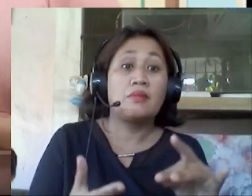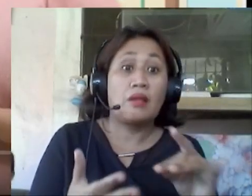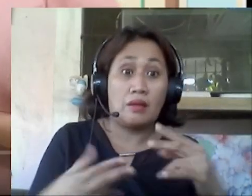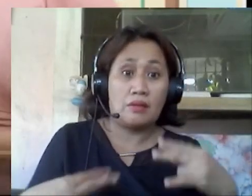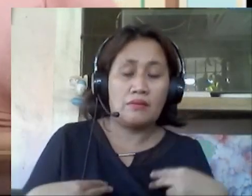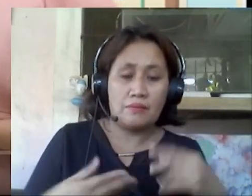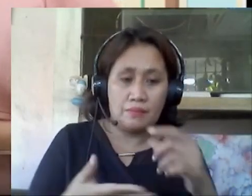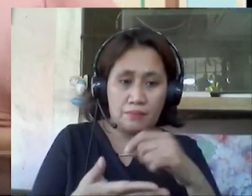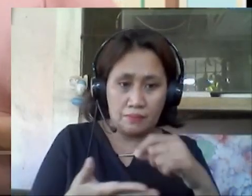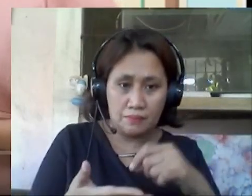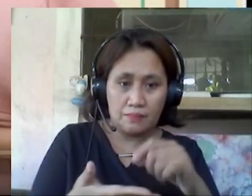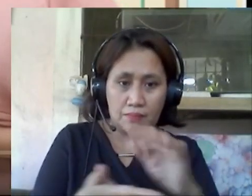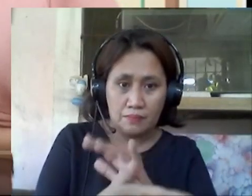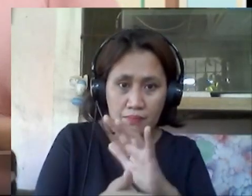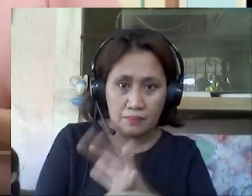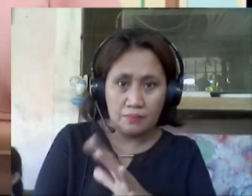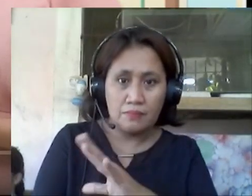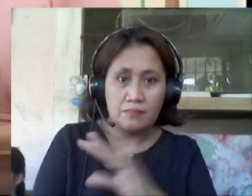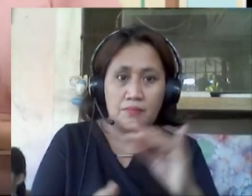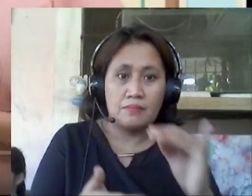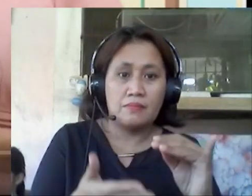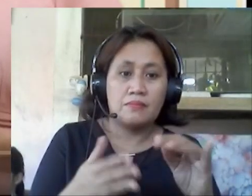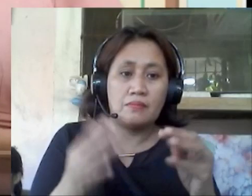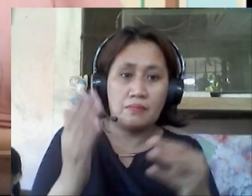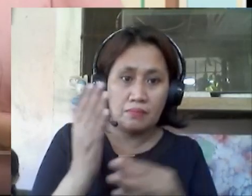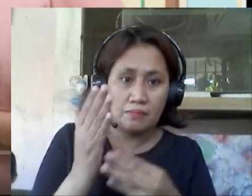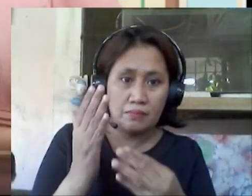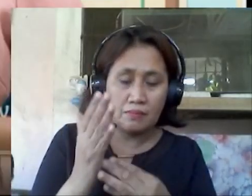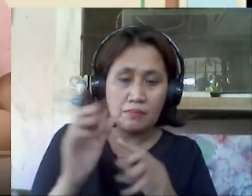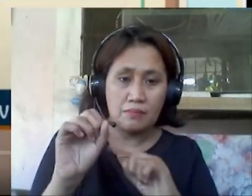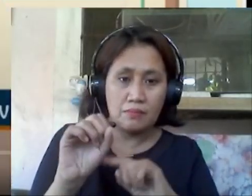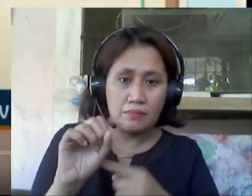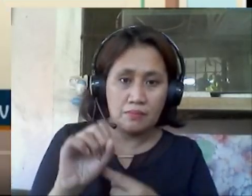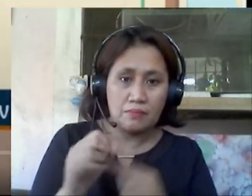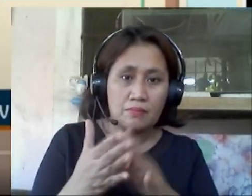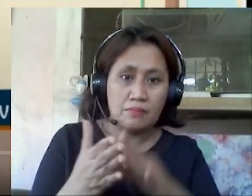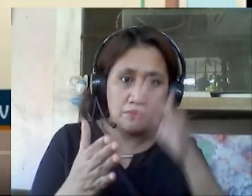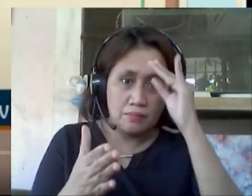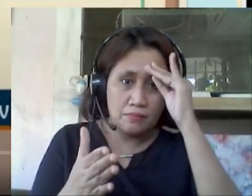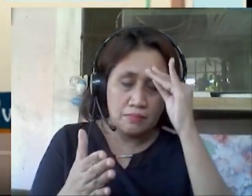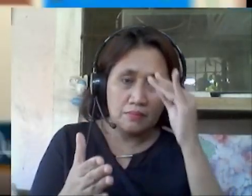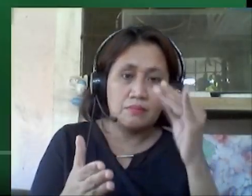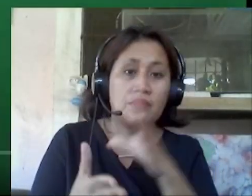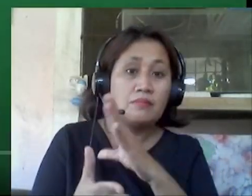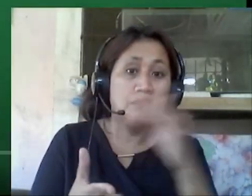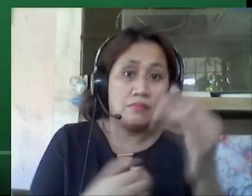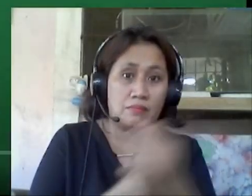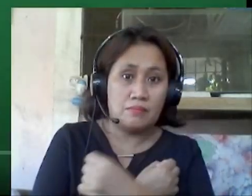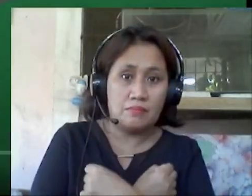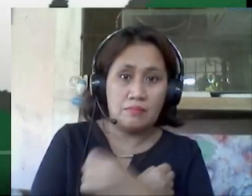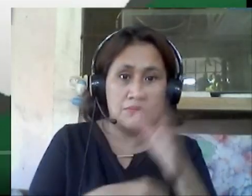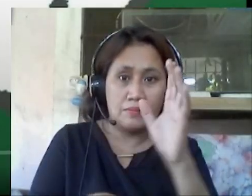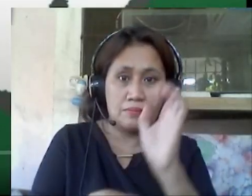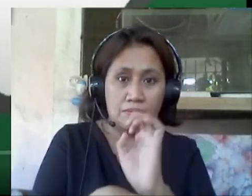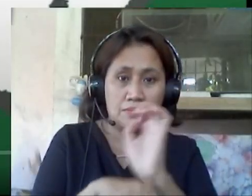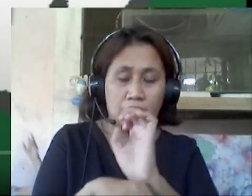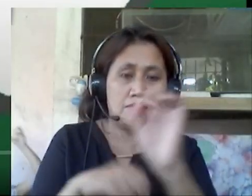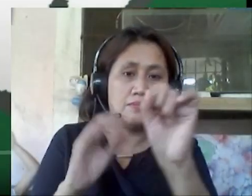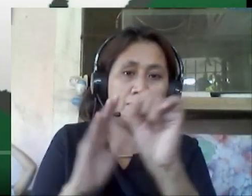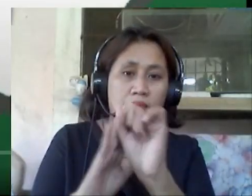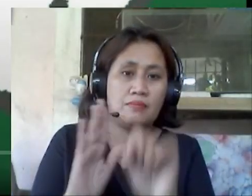paper, and your self-learning module and let's start to learn and to love English.